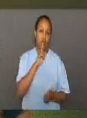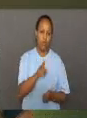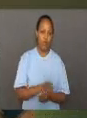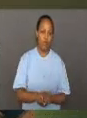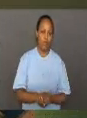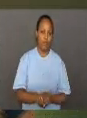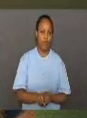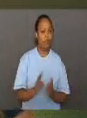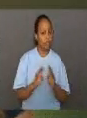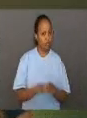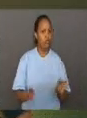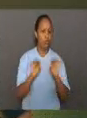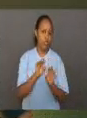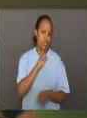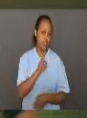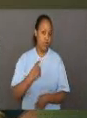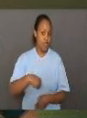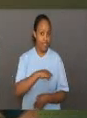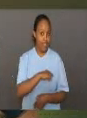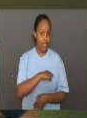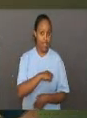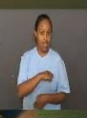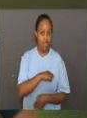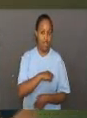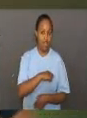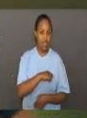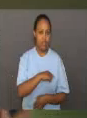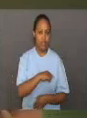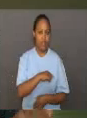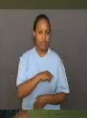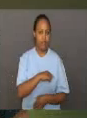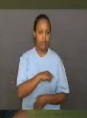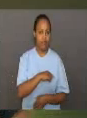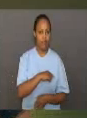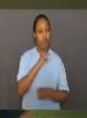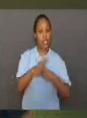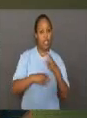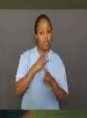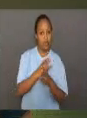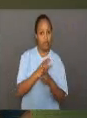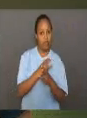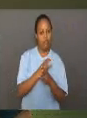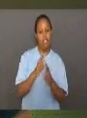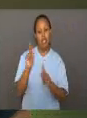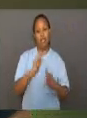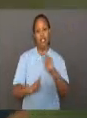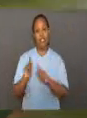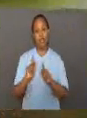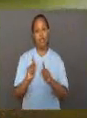It is important for us to have concern for the world community.